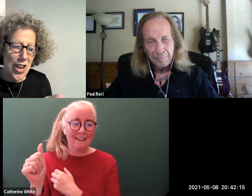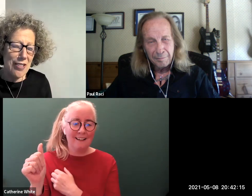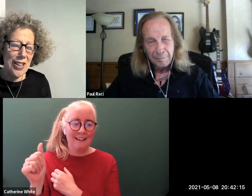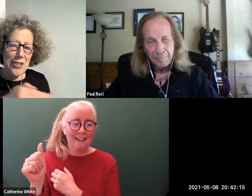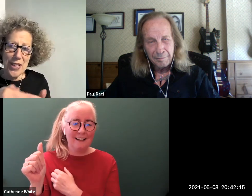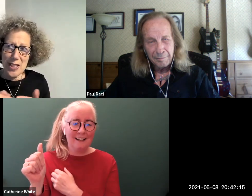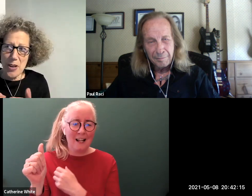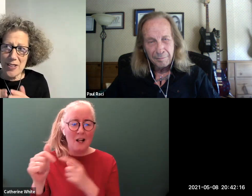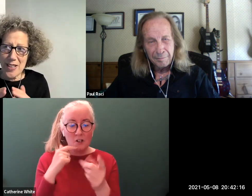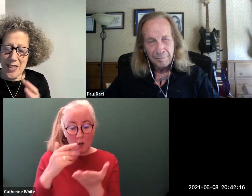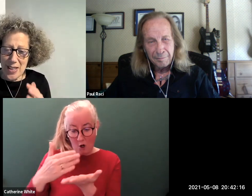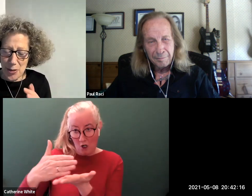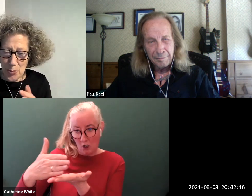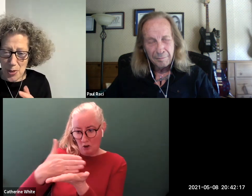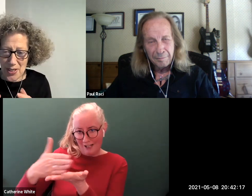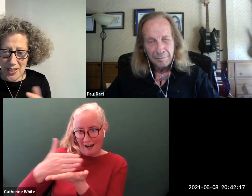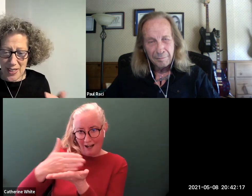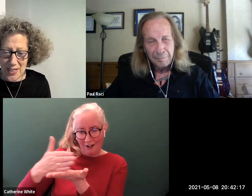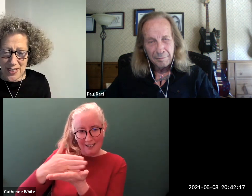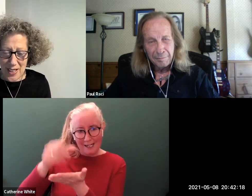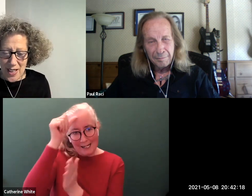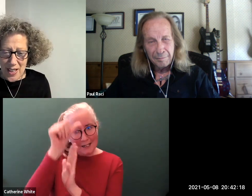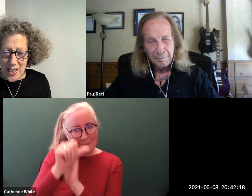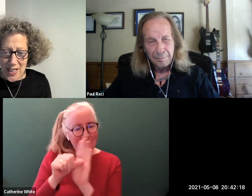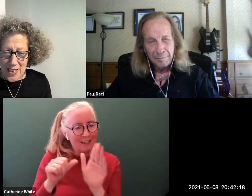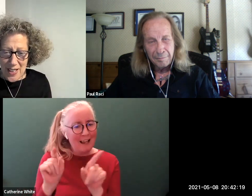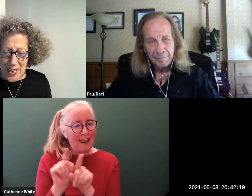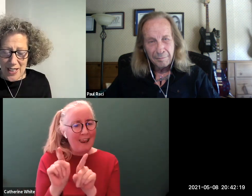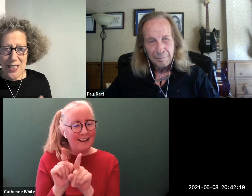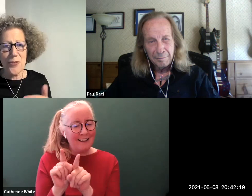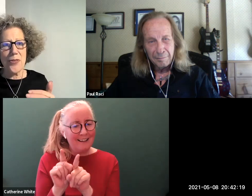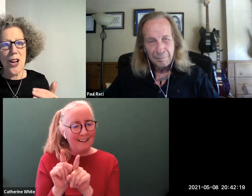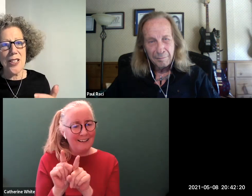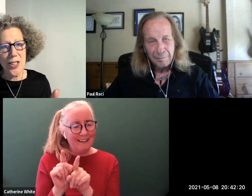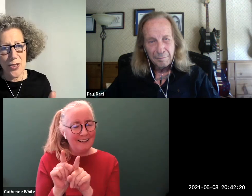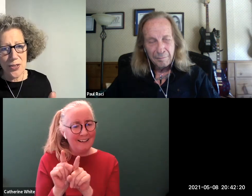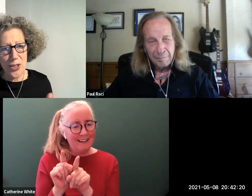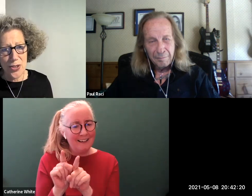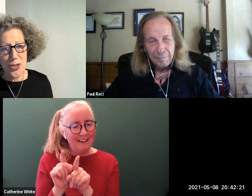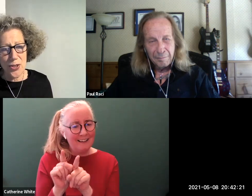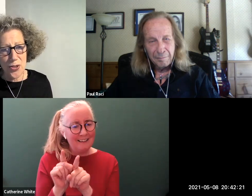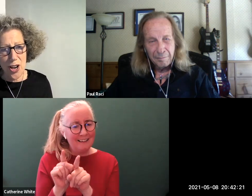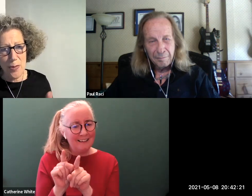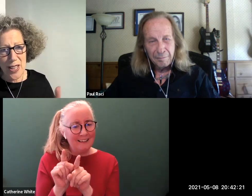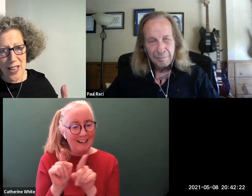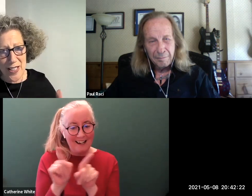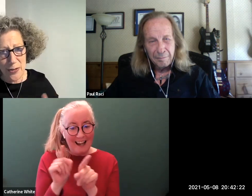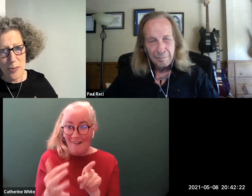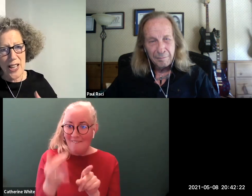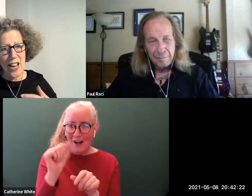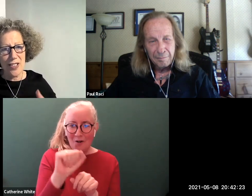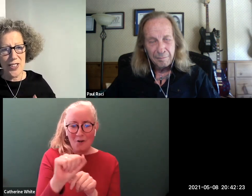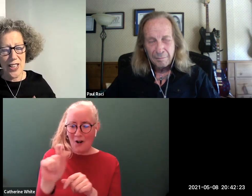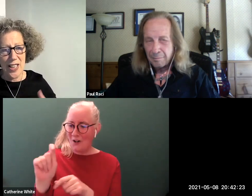just sharing of the experiences. And there's almost like this, it is finding your tribe. It's